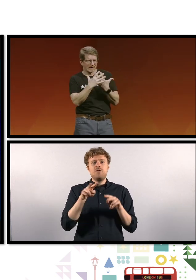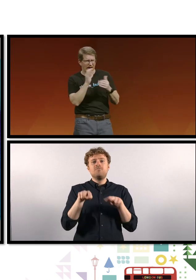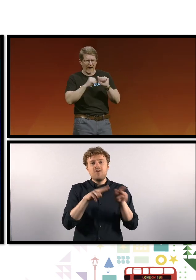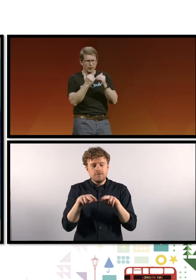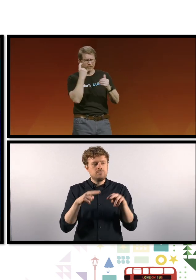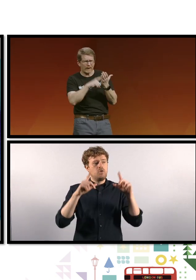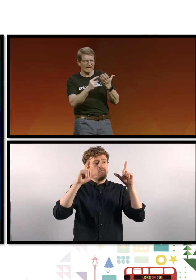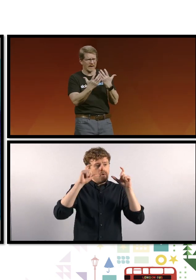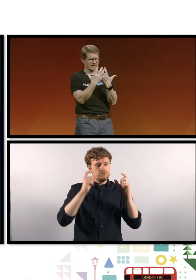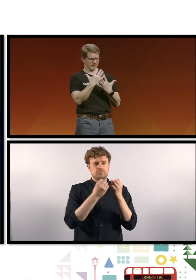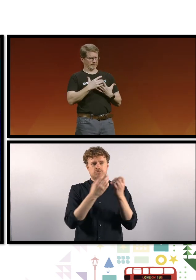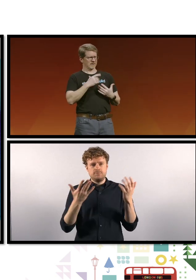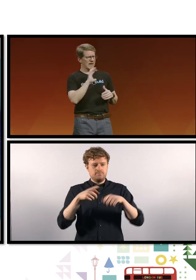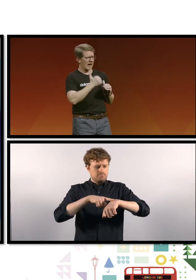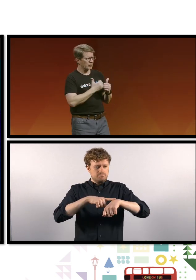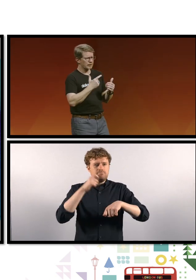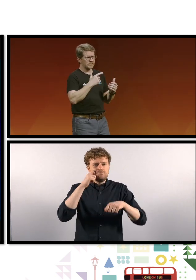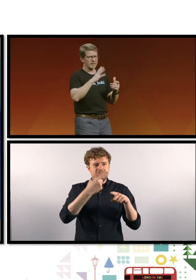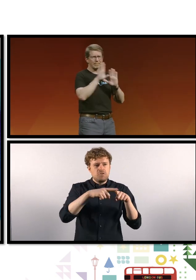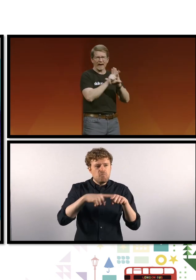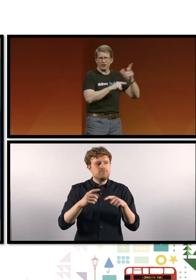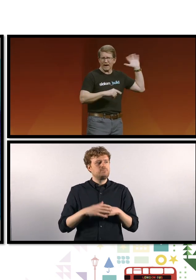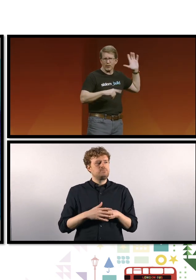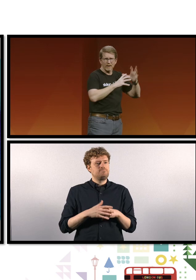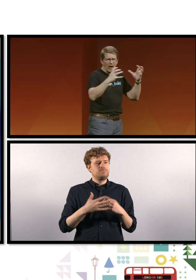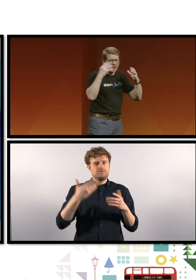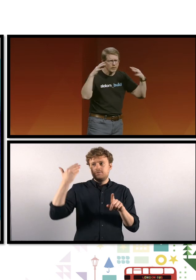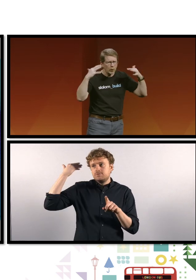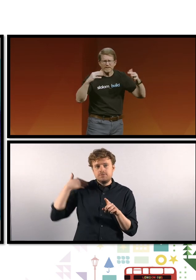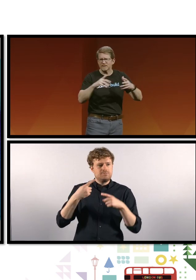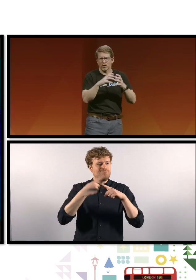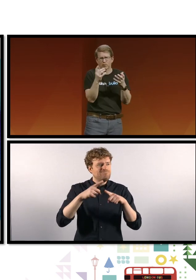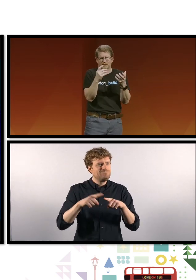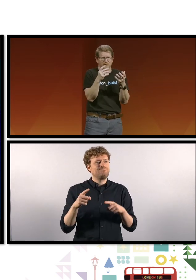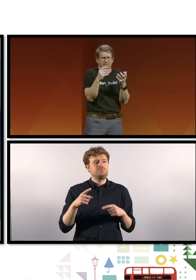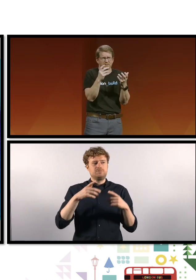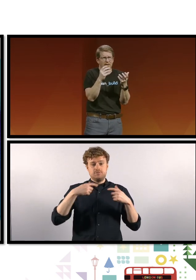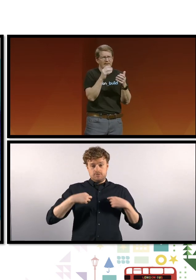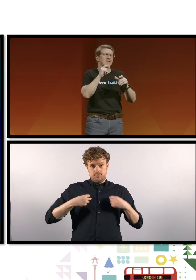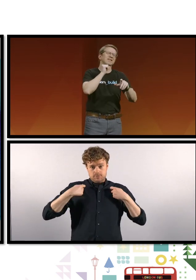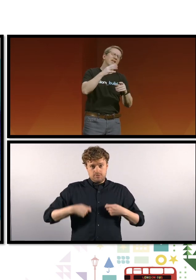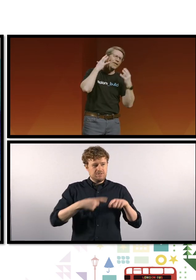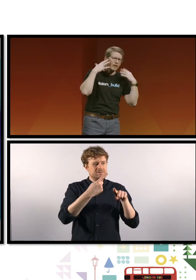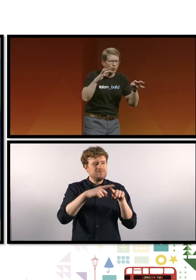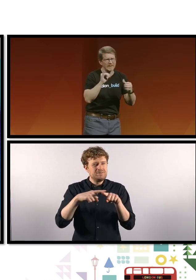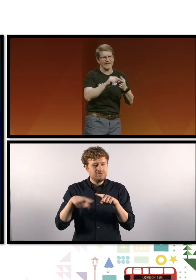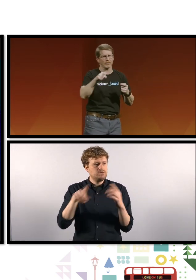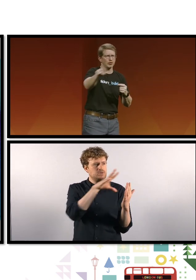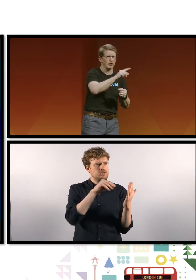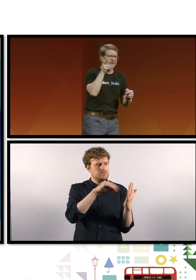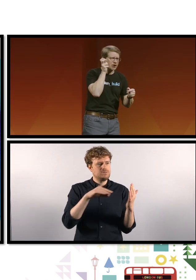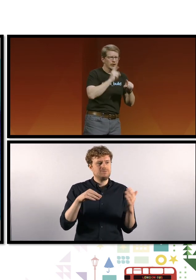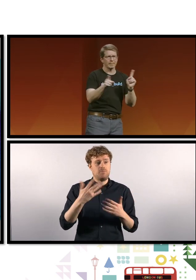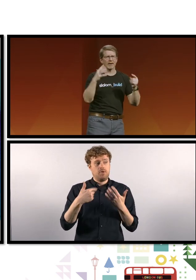shirt on, there's a lot of noise introduction there. And if there's a lot of noise in the background, equally the same thing.